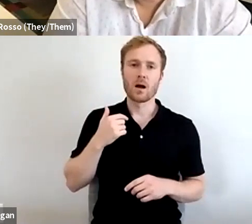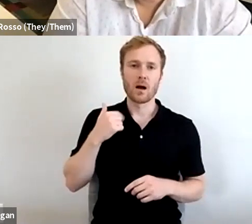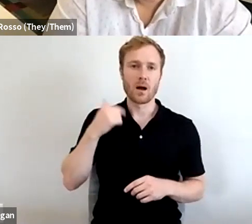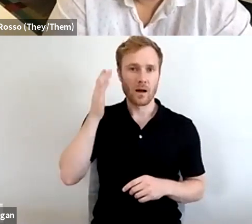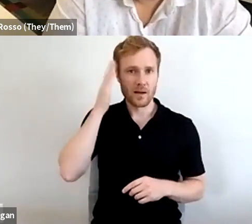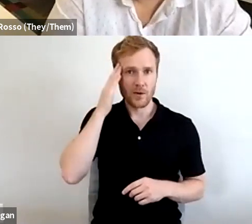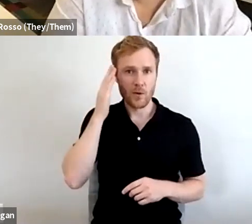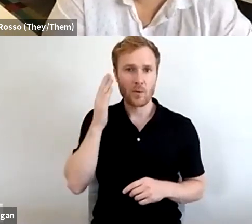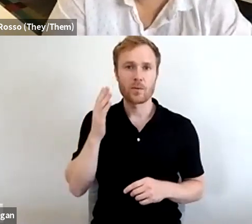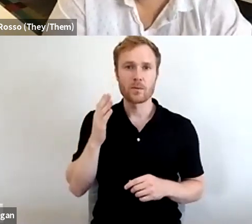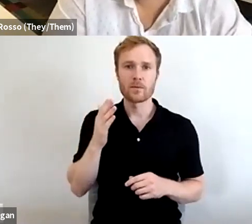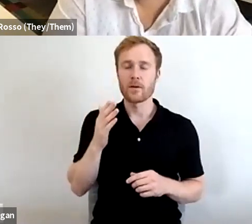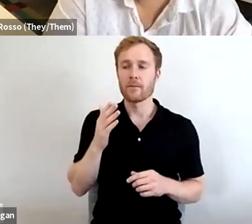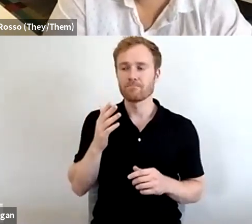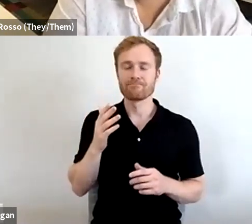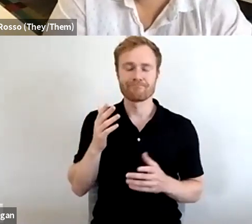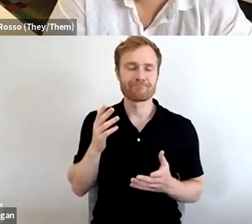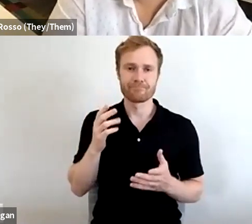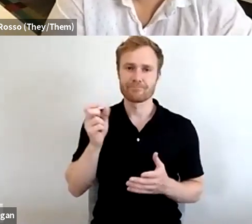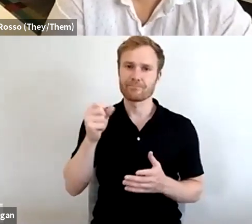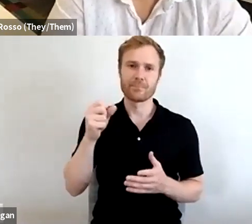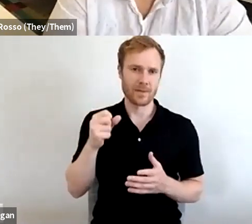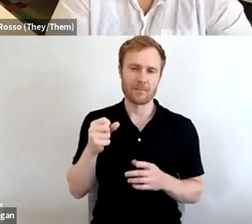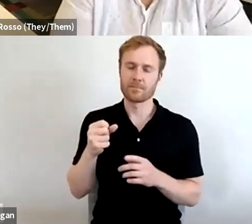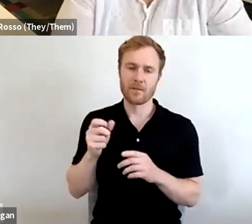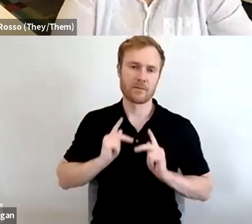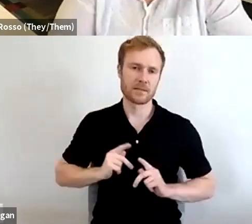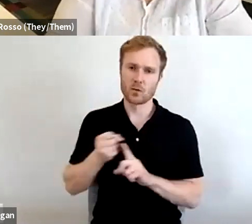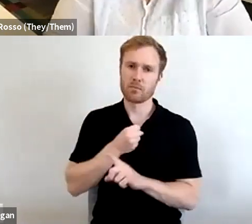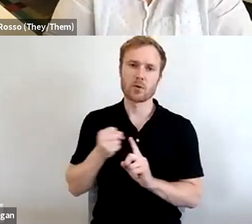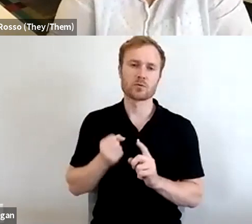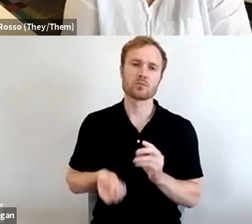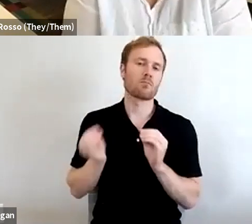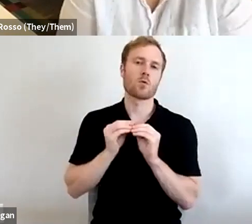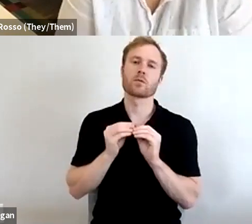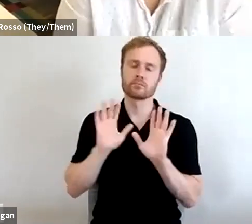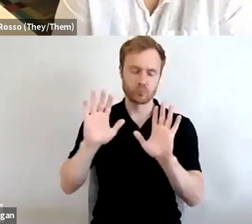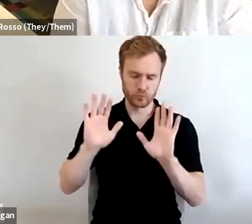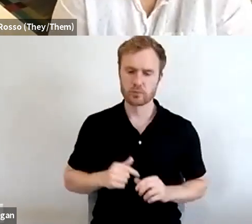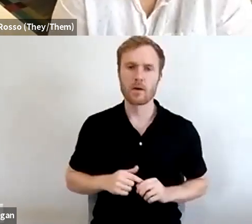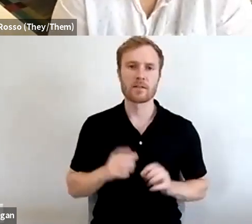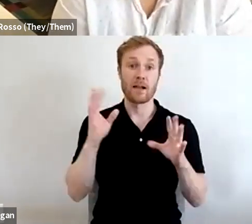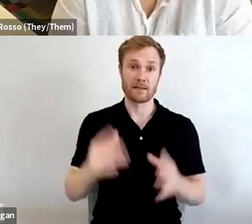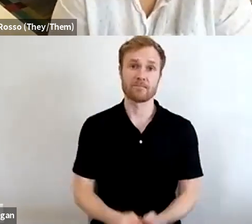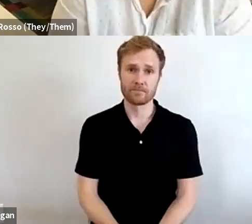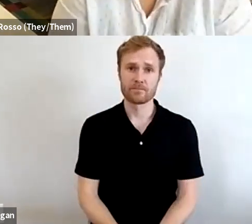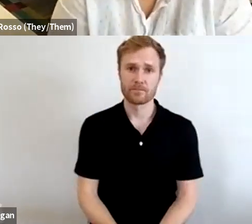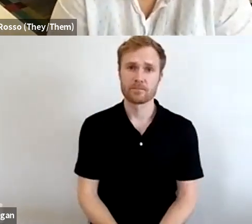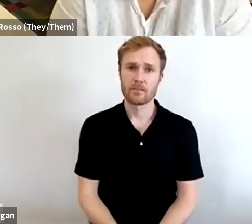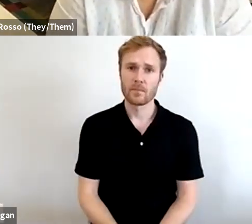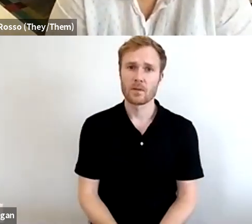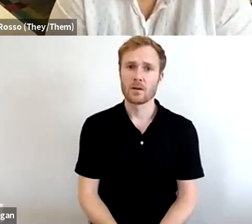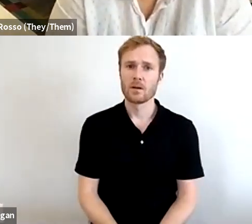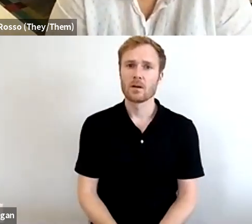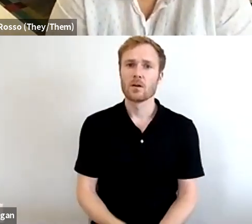told, from that, yeah, the incidence of physical abuse is terrifying. More than anybody would think, and pretty violent. Pretty